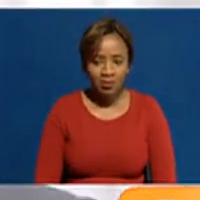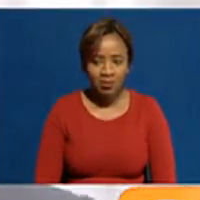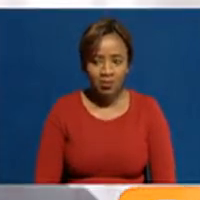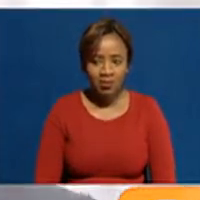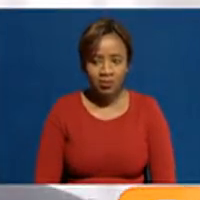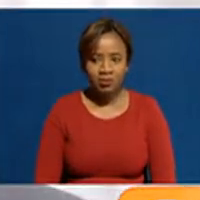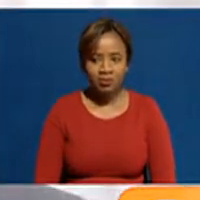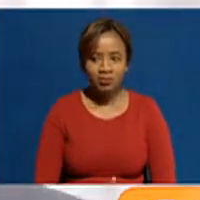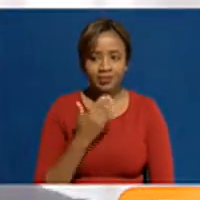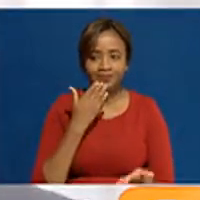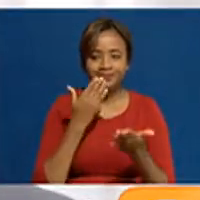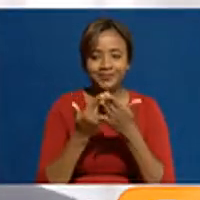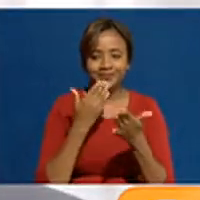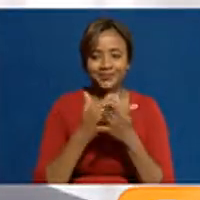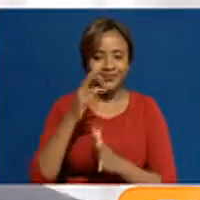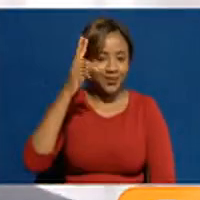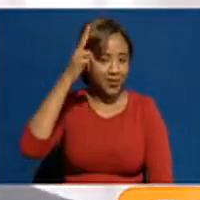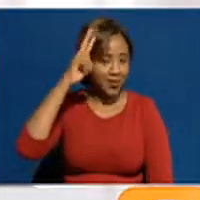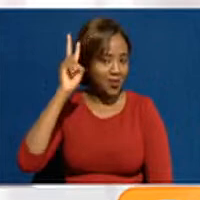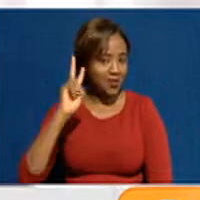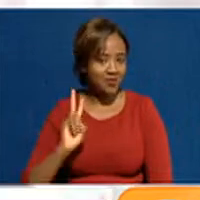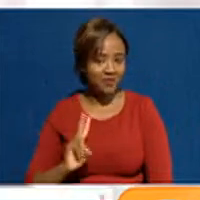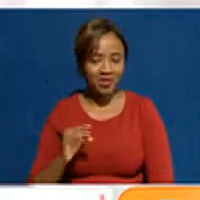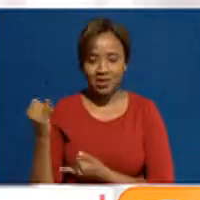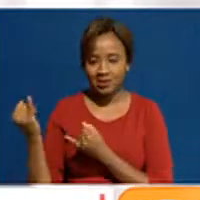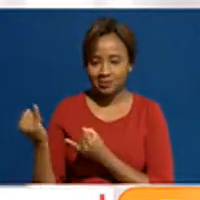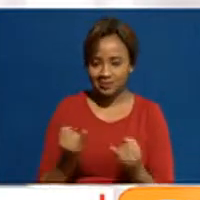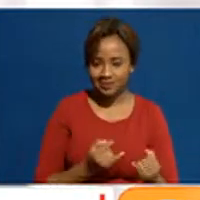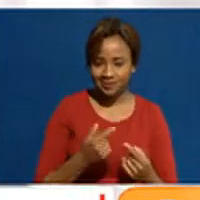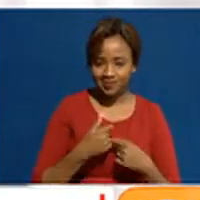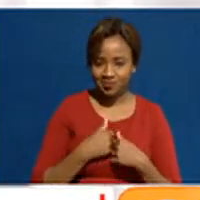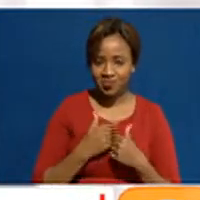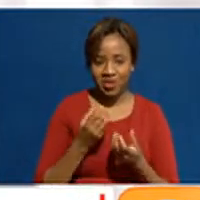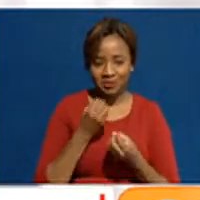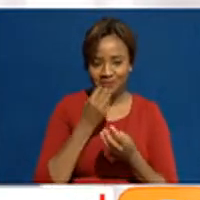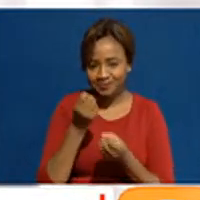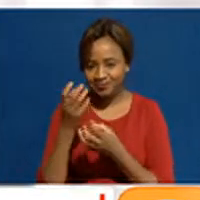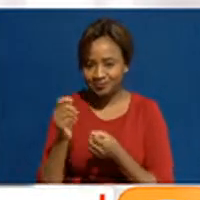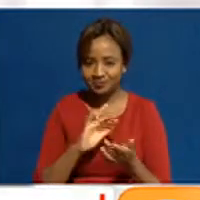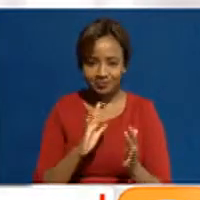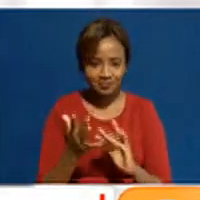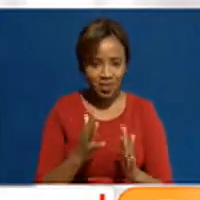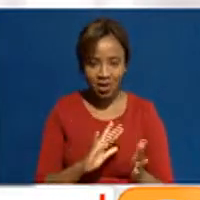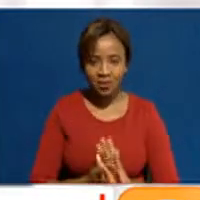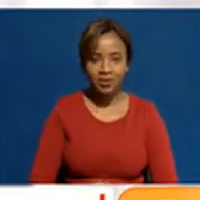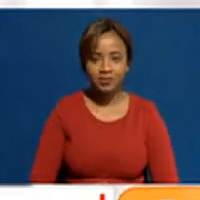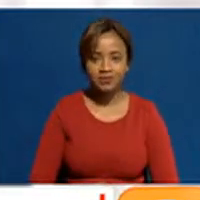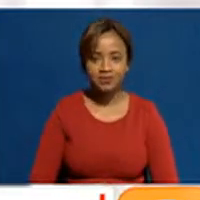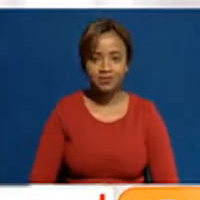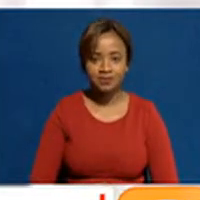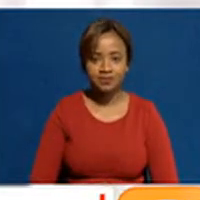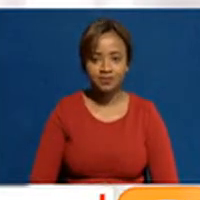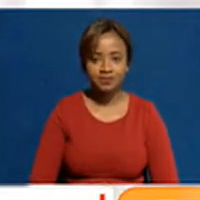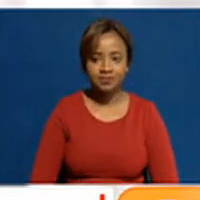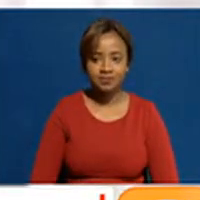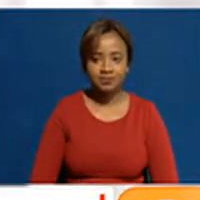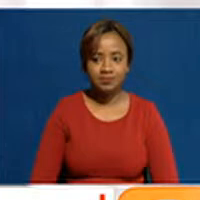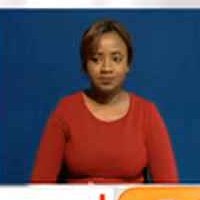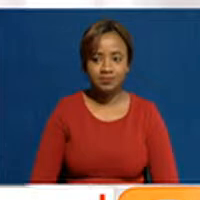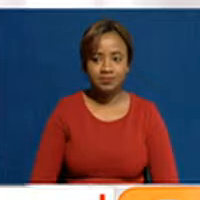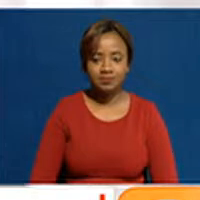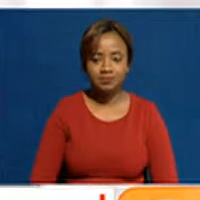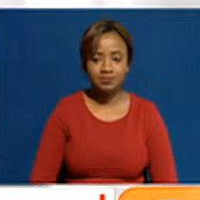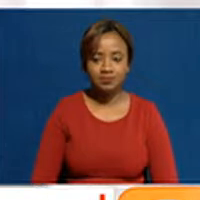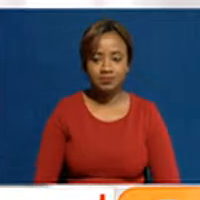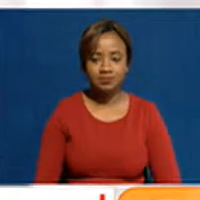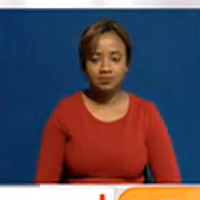Thank you, Victoria, for giving us a chance to share a few findings based on the data that we collected late last